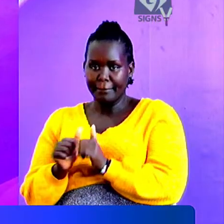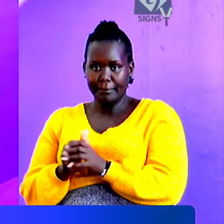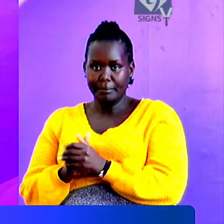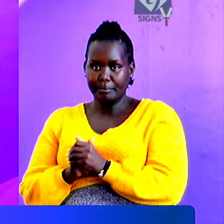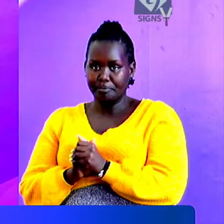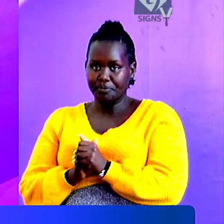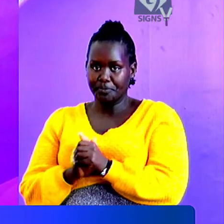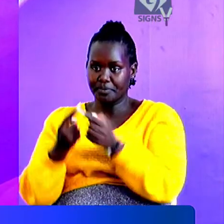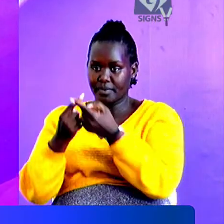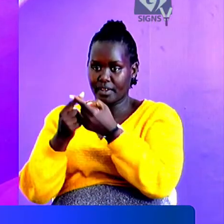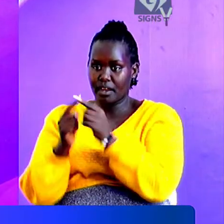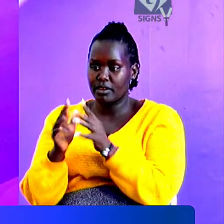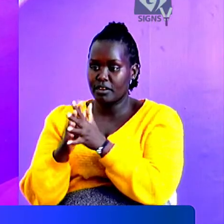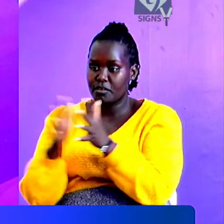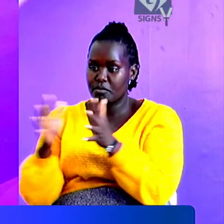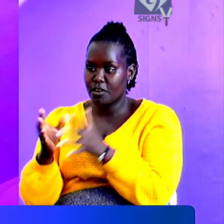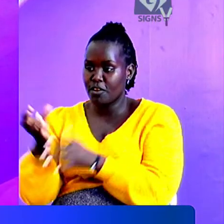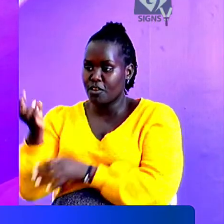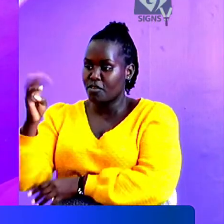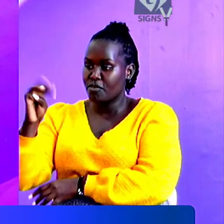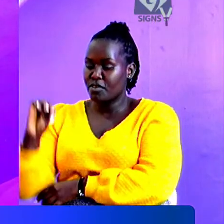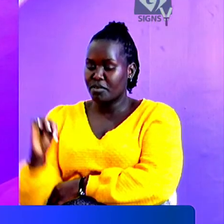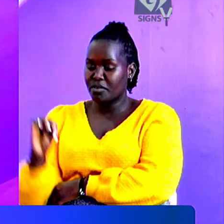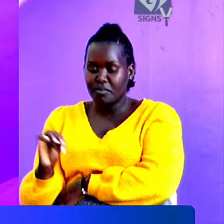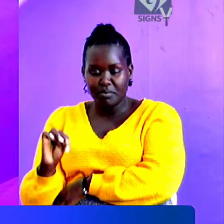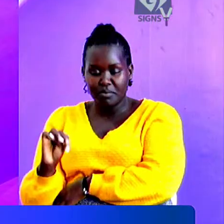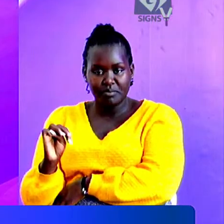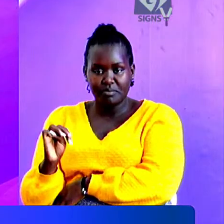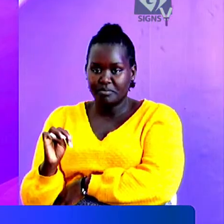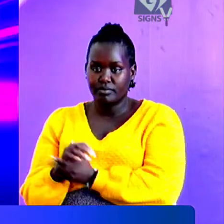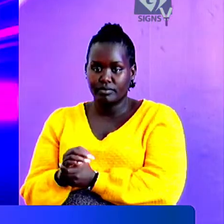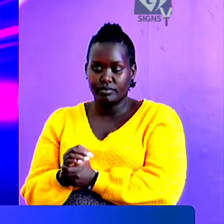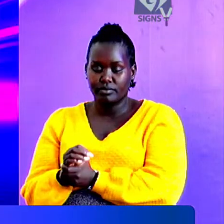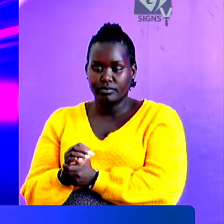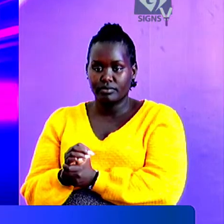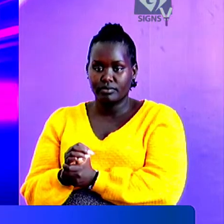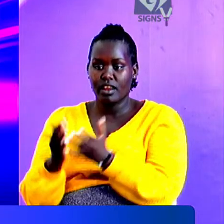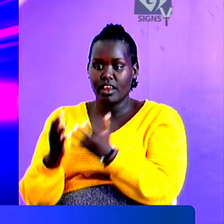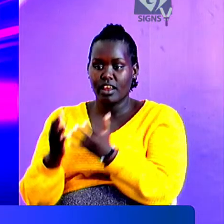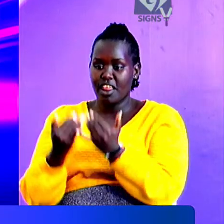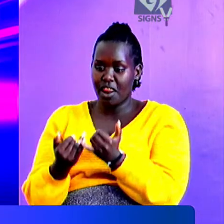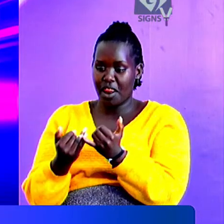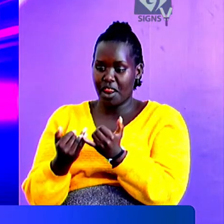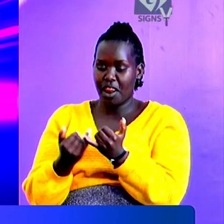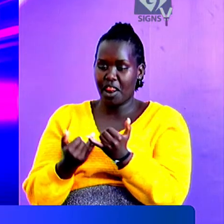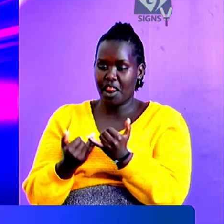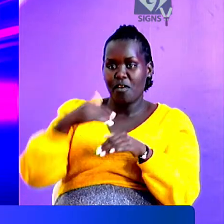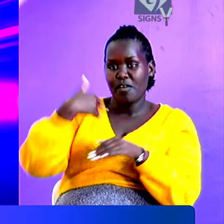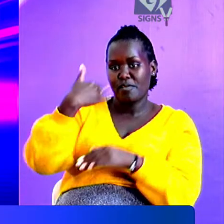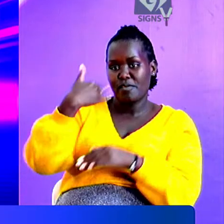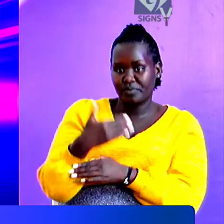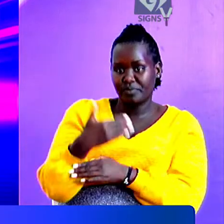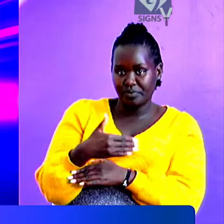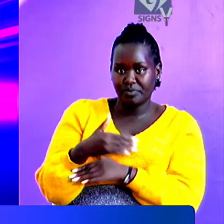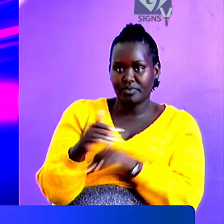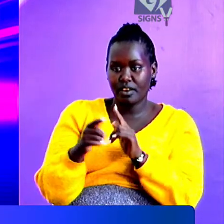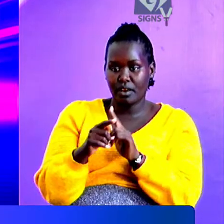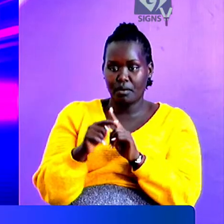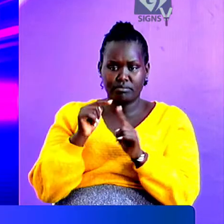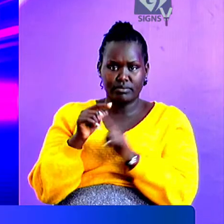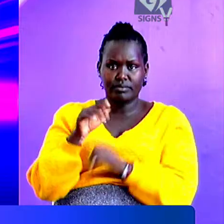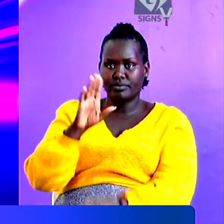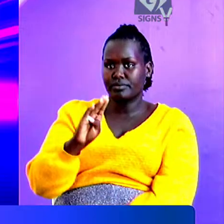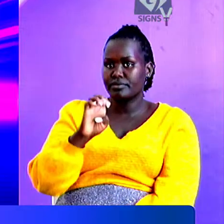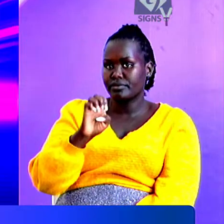but a majority of them, they're just doing their things. Let us go to the dailies. All right. The Standard this morning, betraying Kenyans. That is the headlining